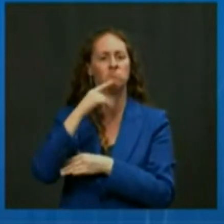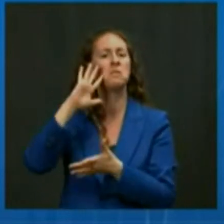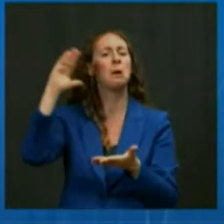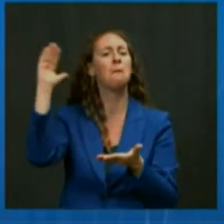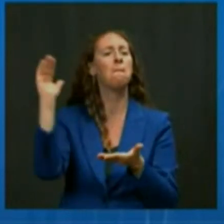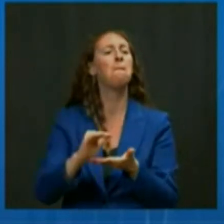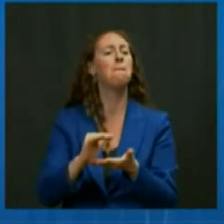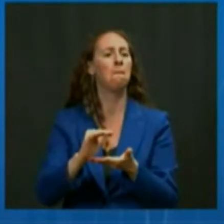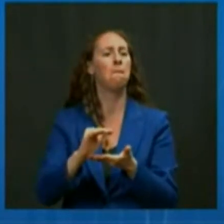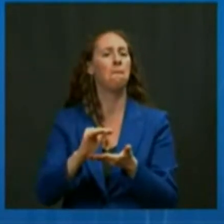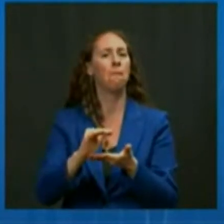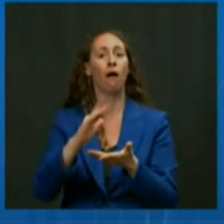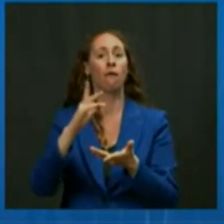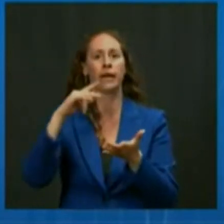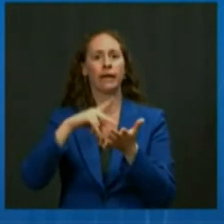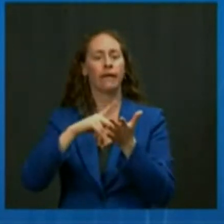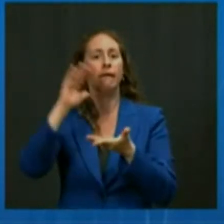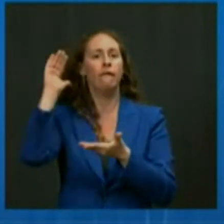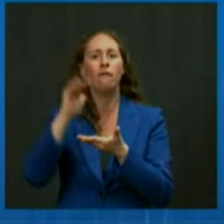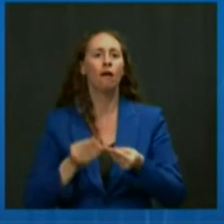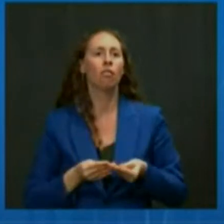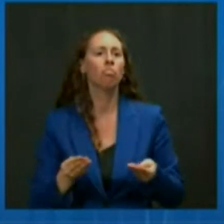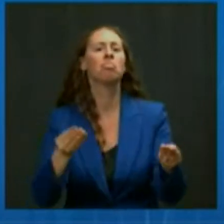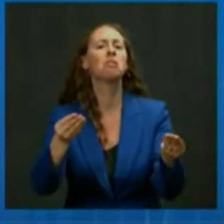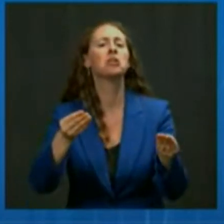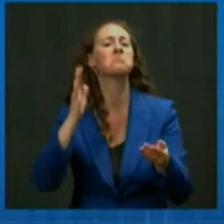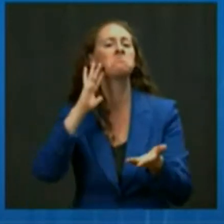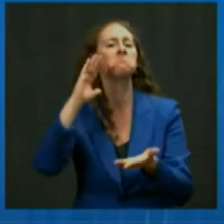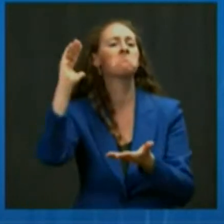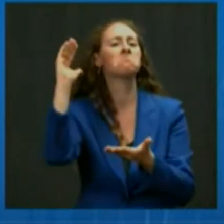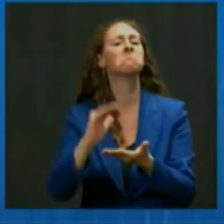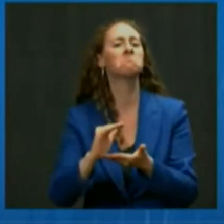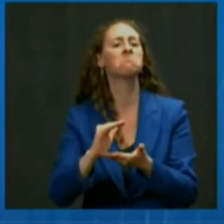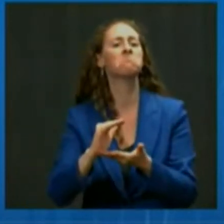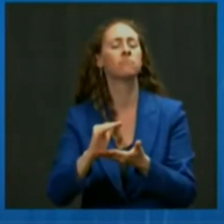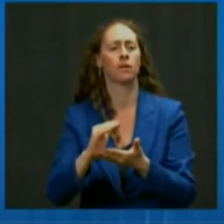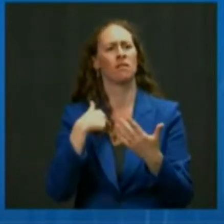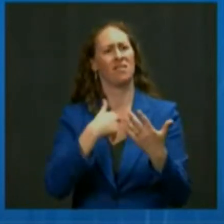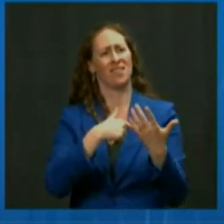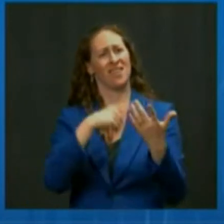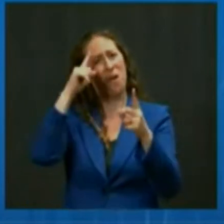transmission. But the bottom line, with full transparency, we don't know that right now.